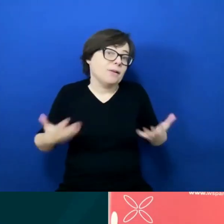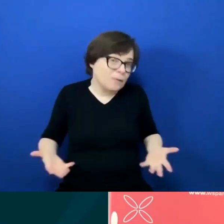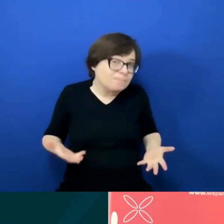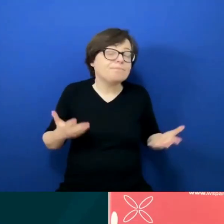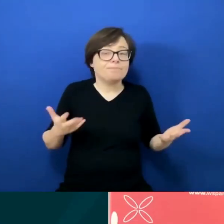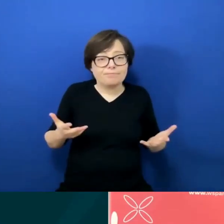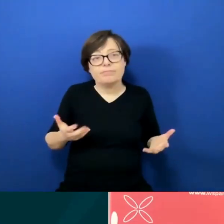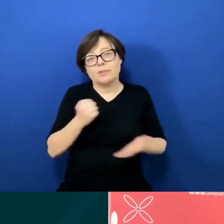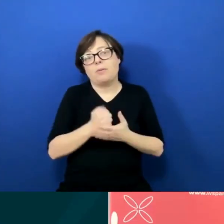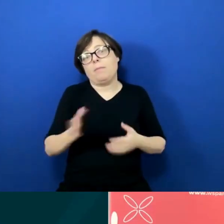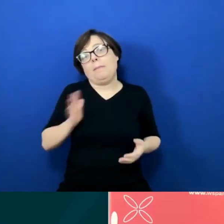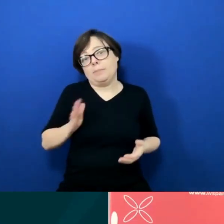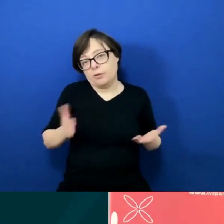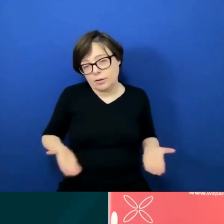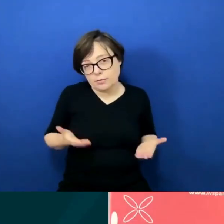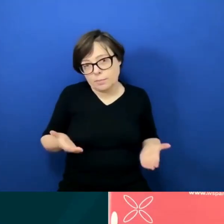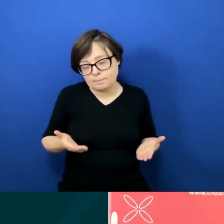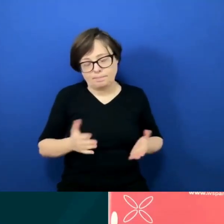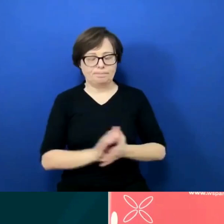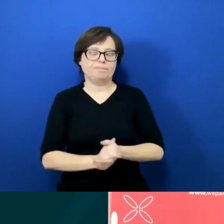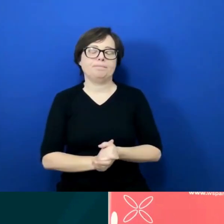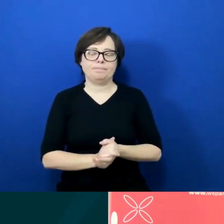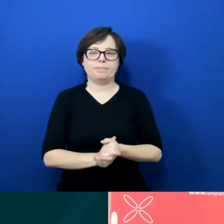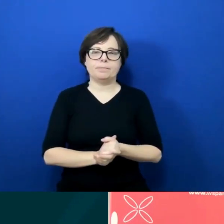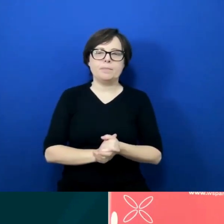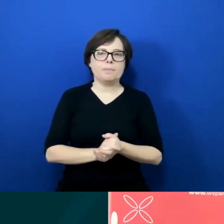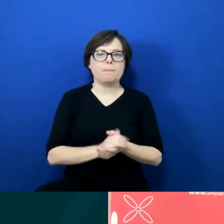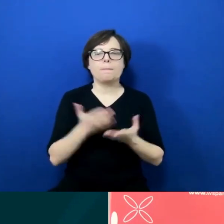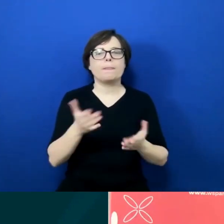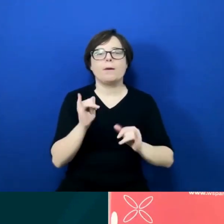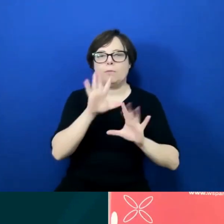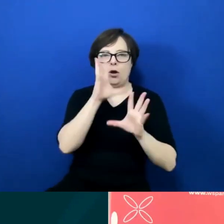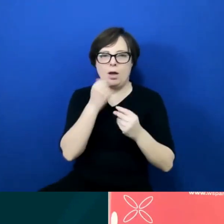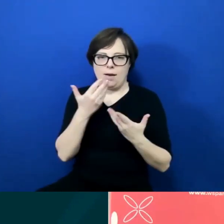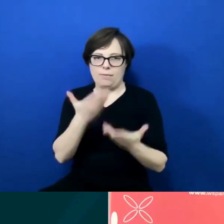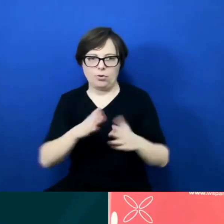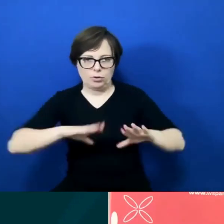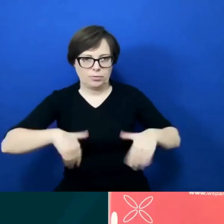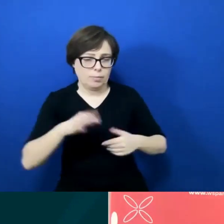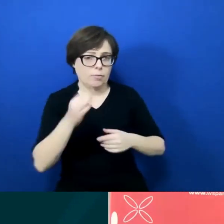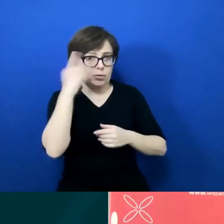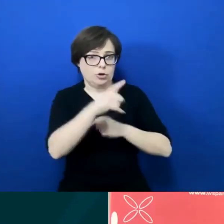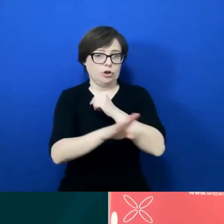So the matter related with the growth of trees and development of this green infrastructure